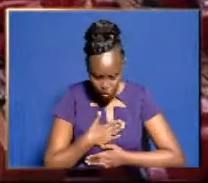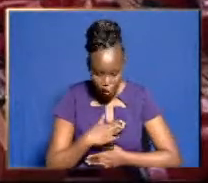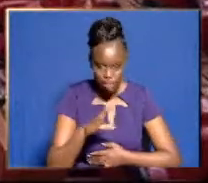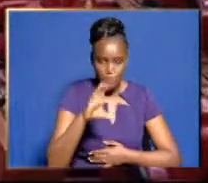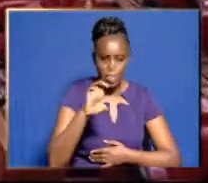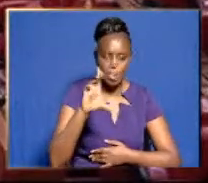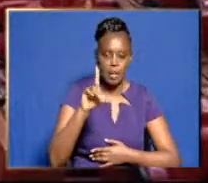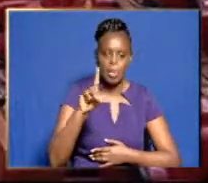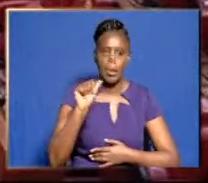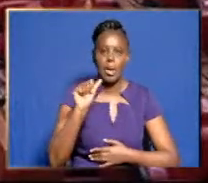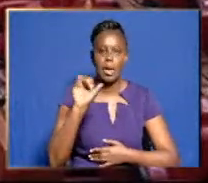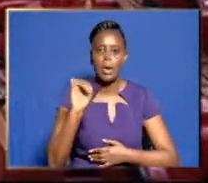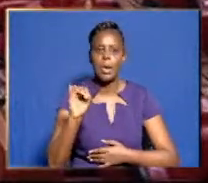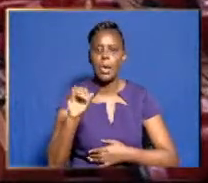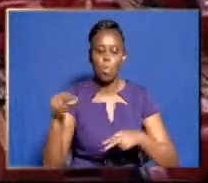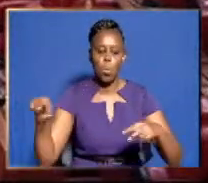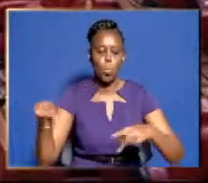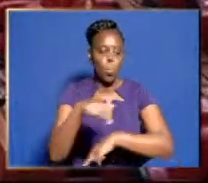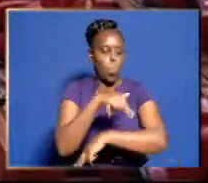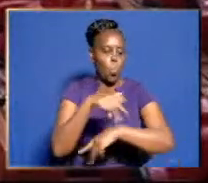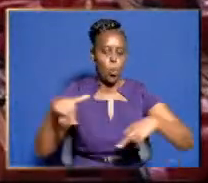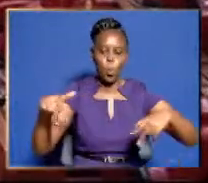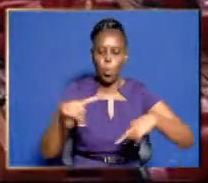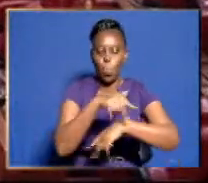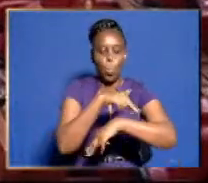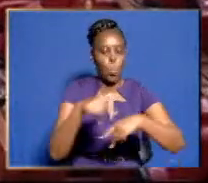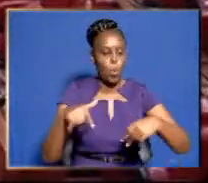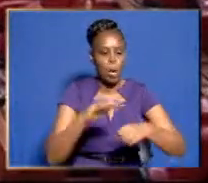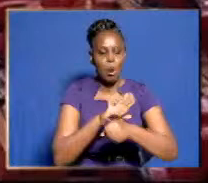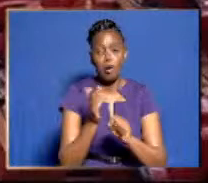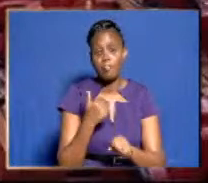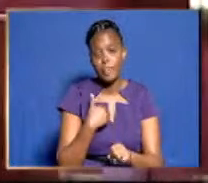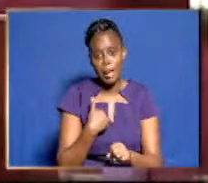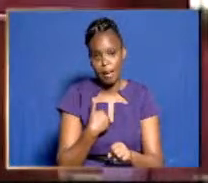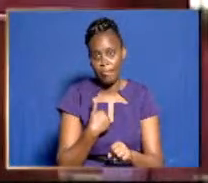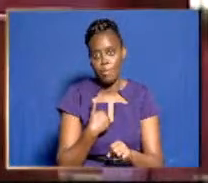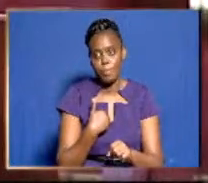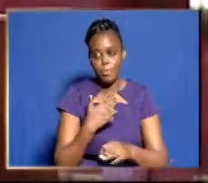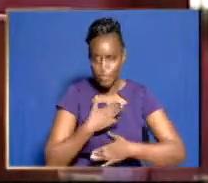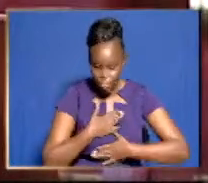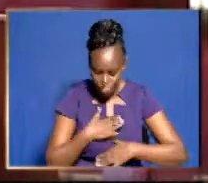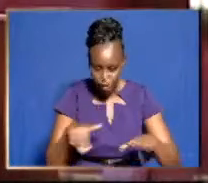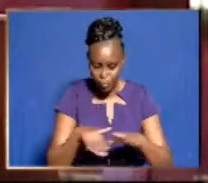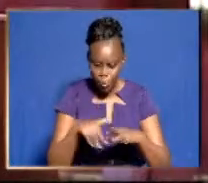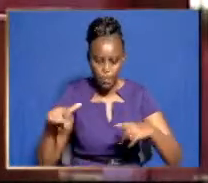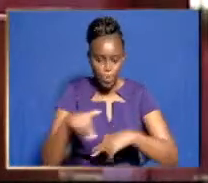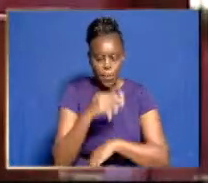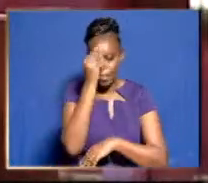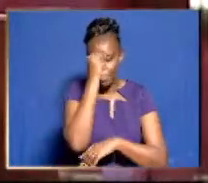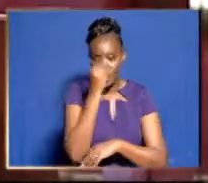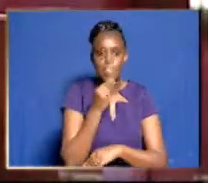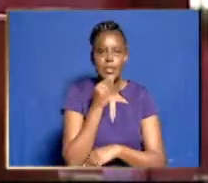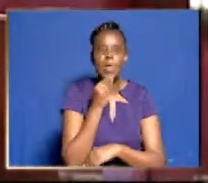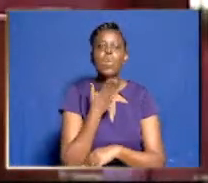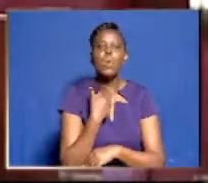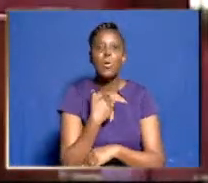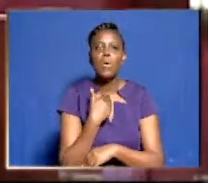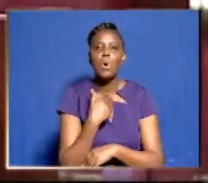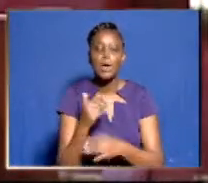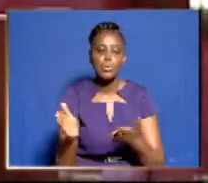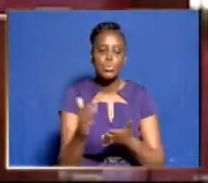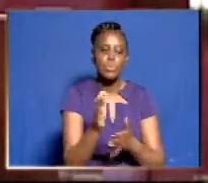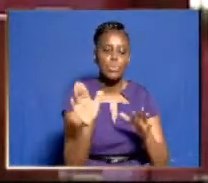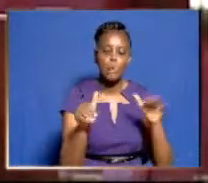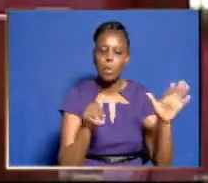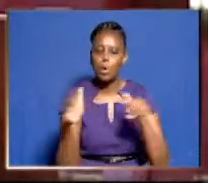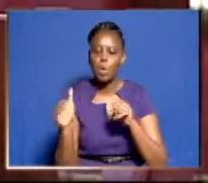on crisscrossing from one chair to another despite the issues of COVID, in the pretext that, Honorable Speaker, he wants to mobilize members to